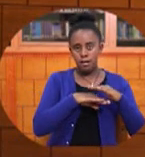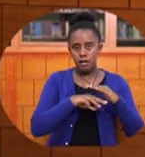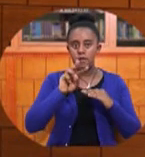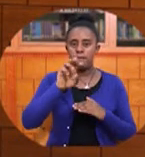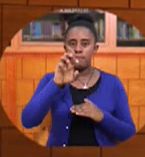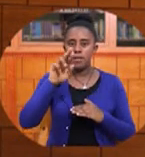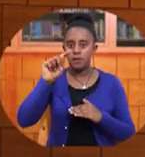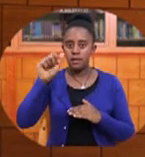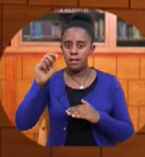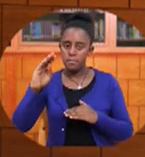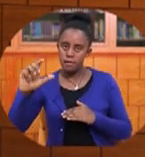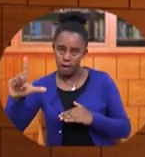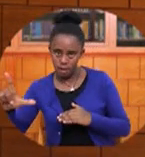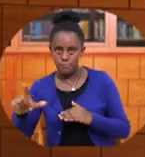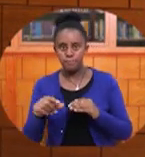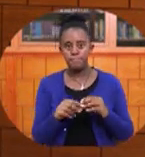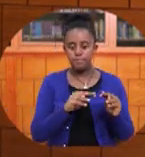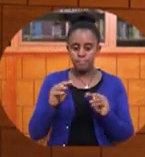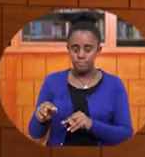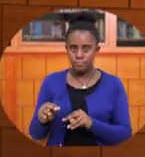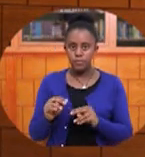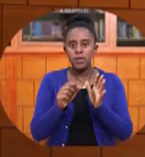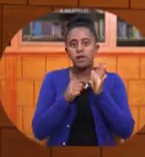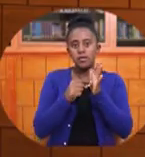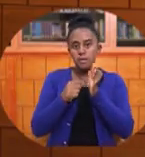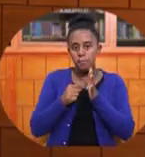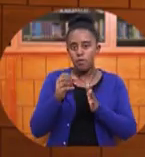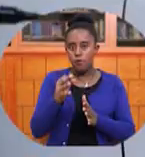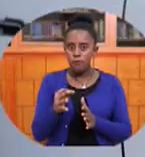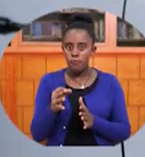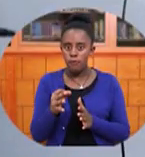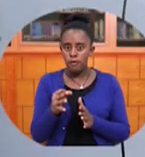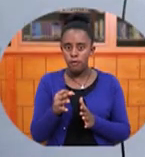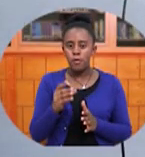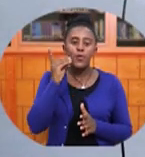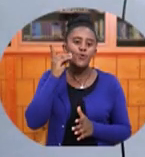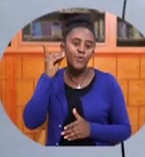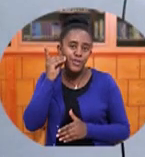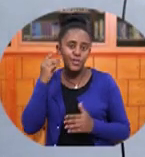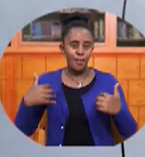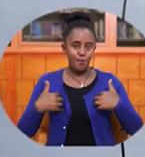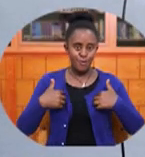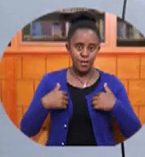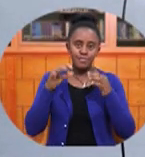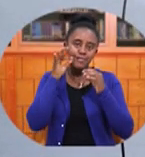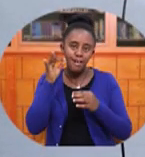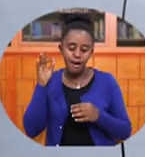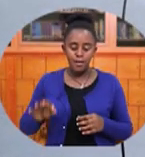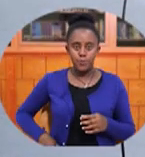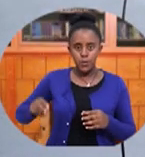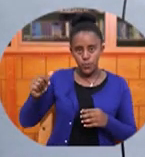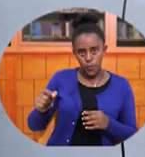vertebral animals. Another example of vertebral animals are domestic animals like